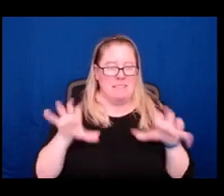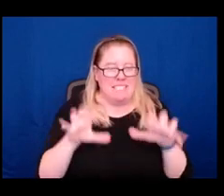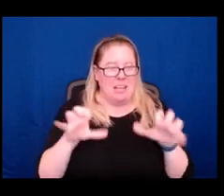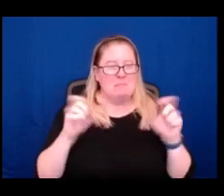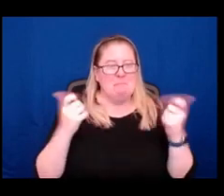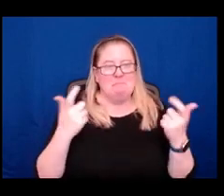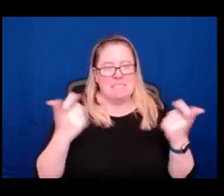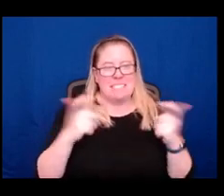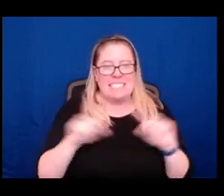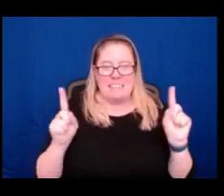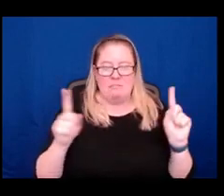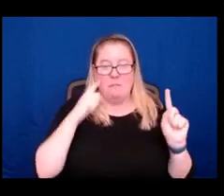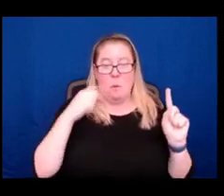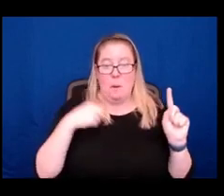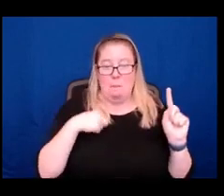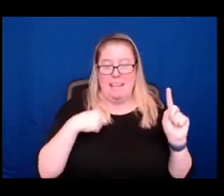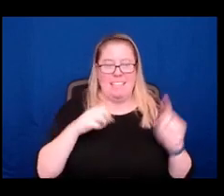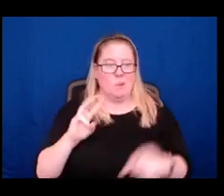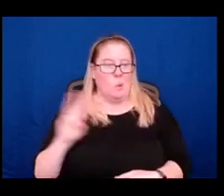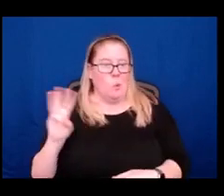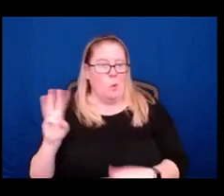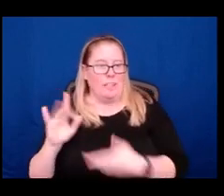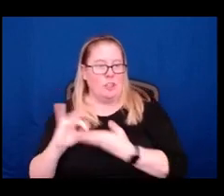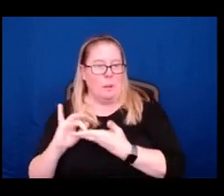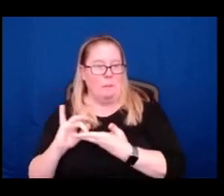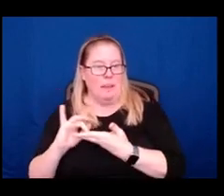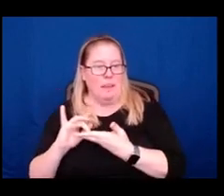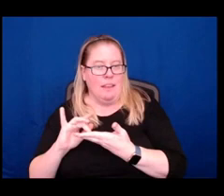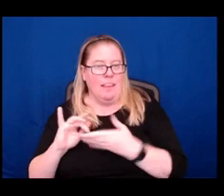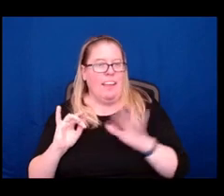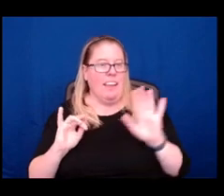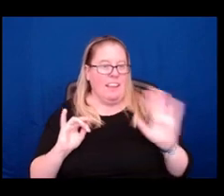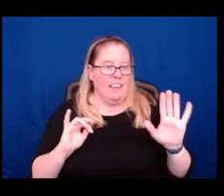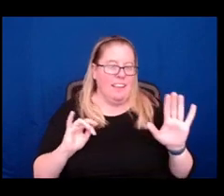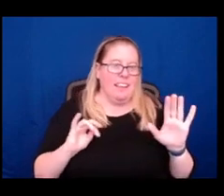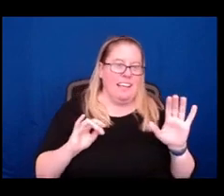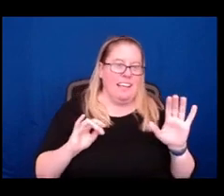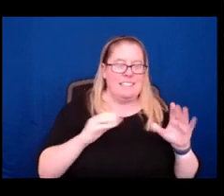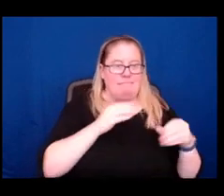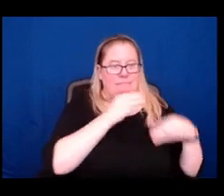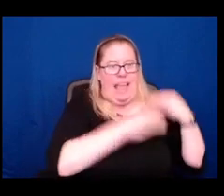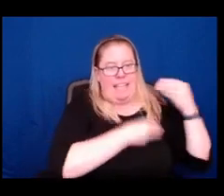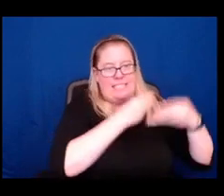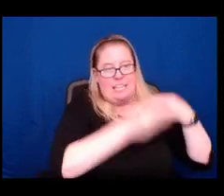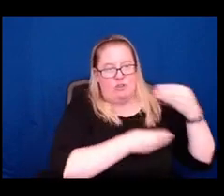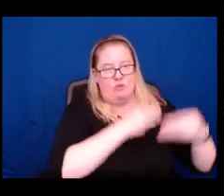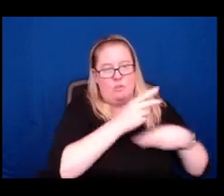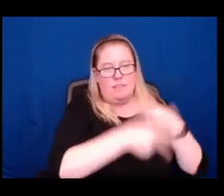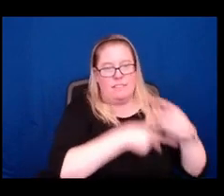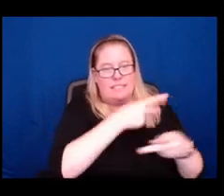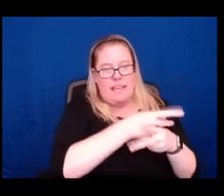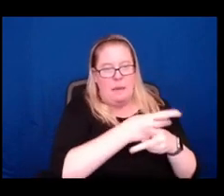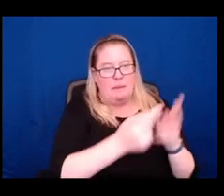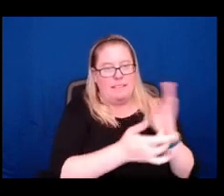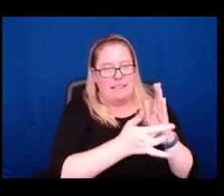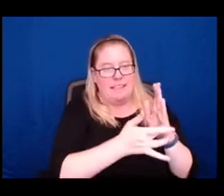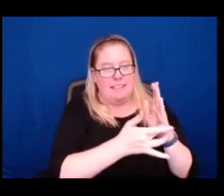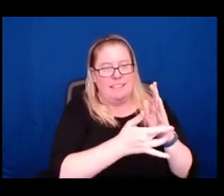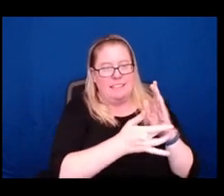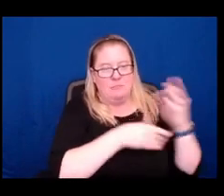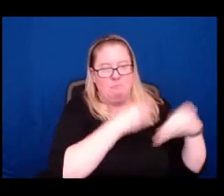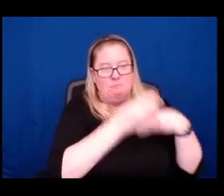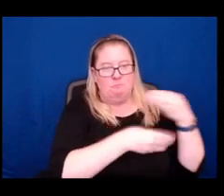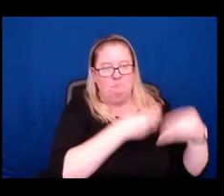difference is what I do is just Western medicine, and Mayan massage is an ancestral form, a technique that is passed down